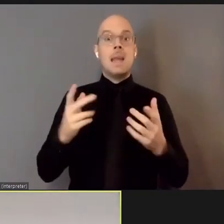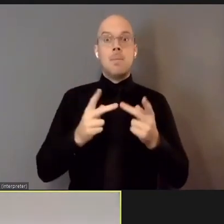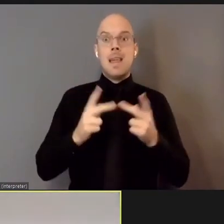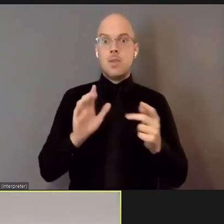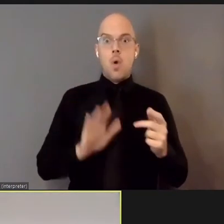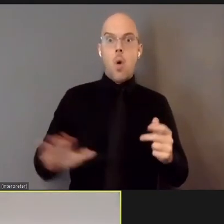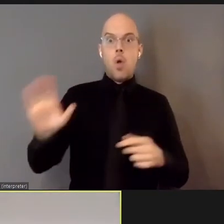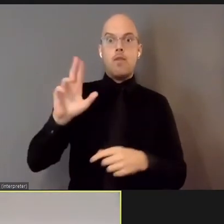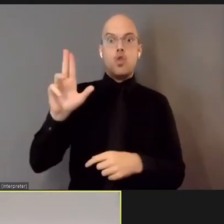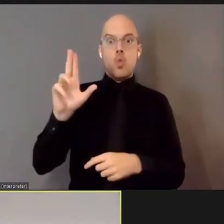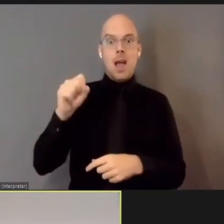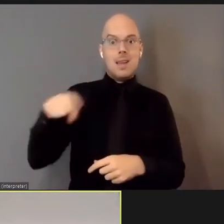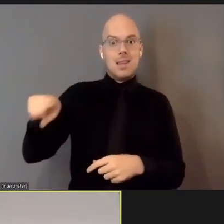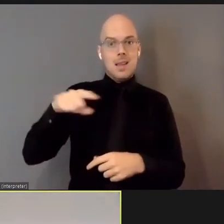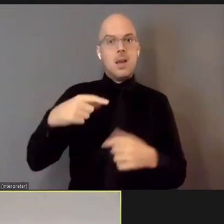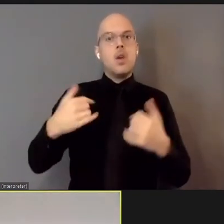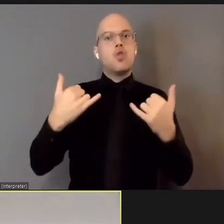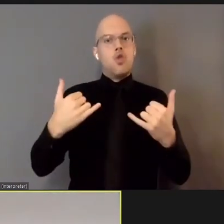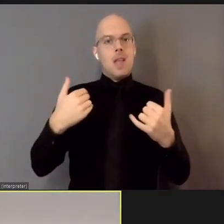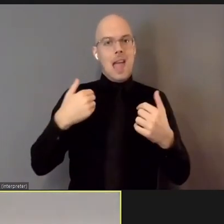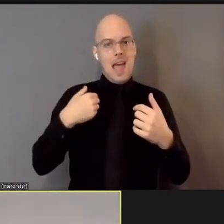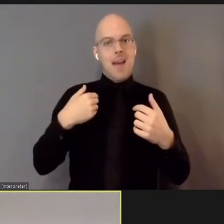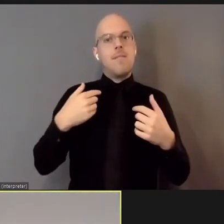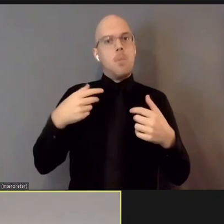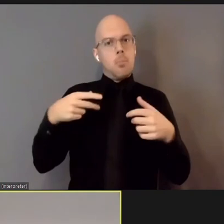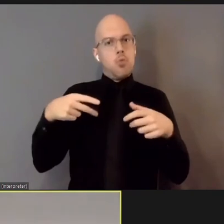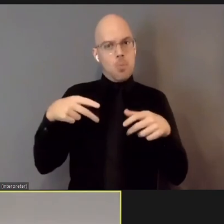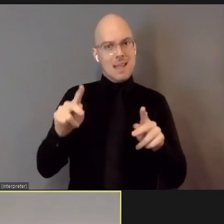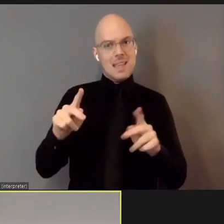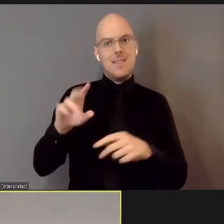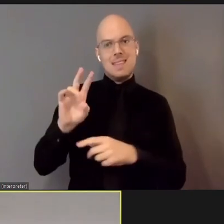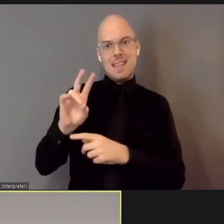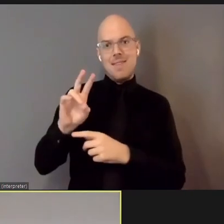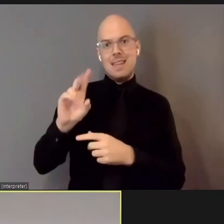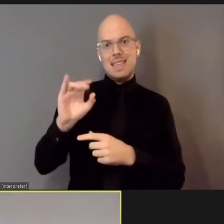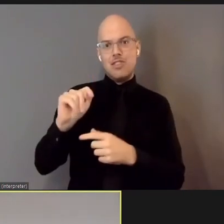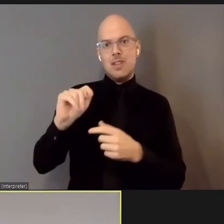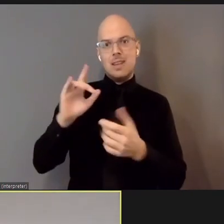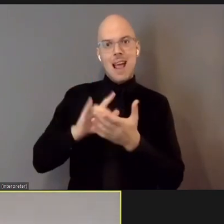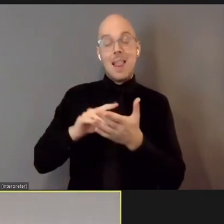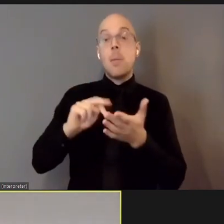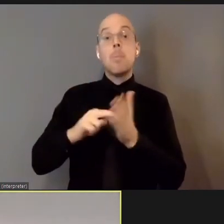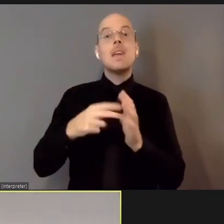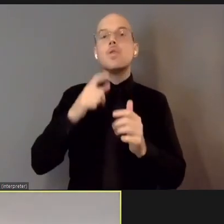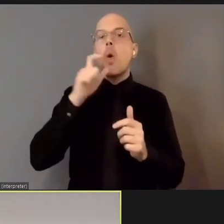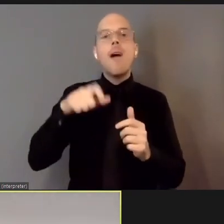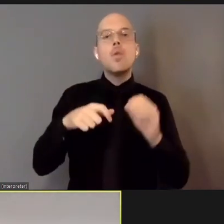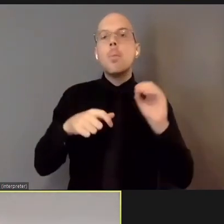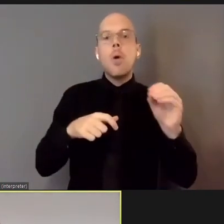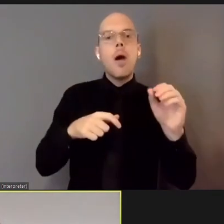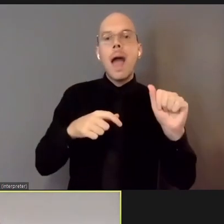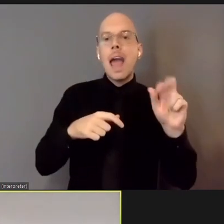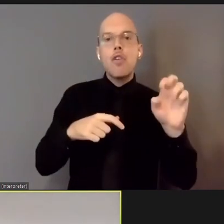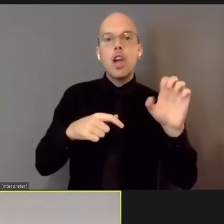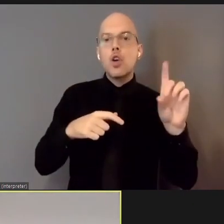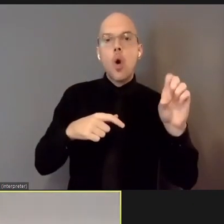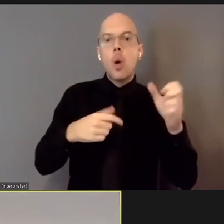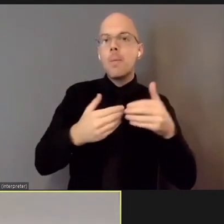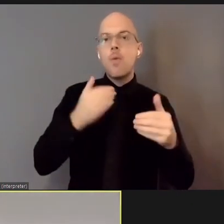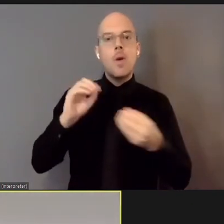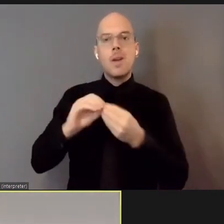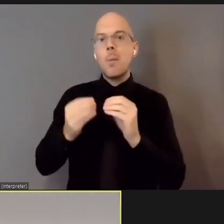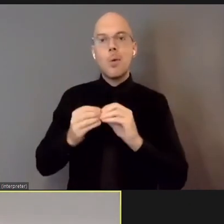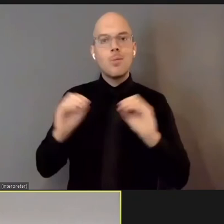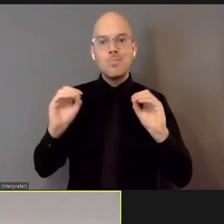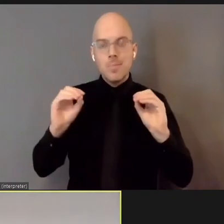country that currently have permissive 7-digit dialing. That means they don't have to dial in the area code before they put in a number.